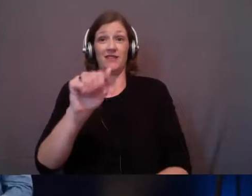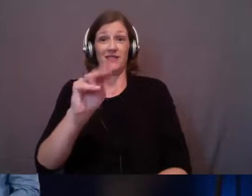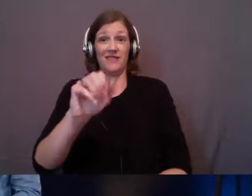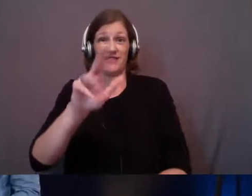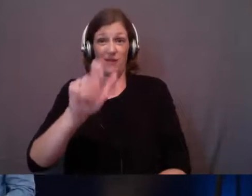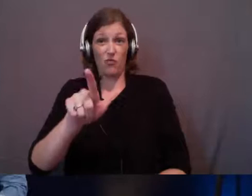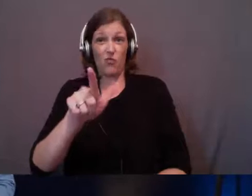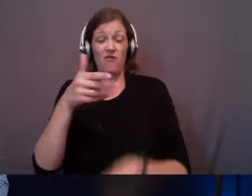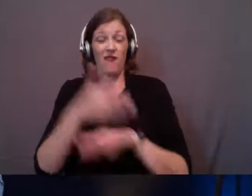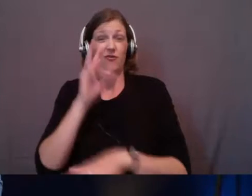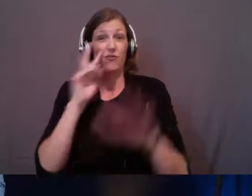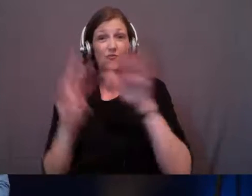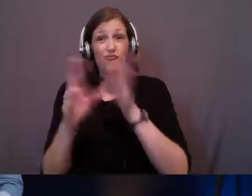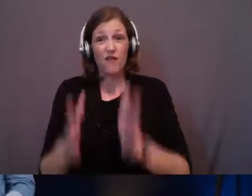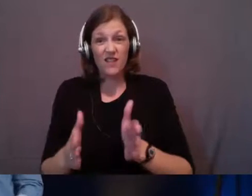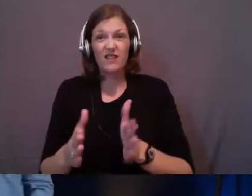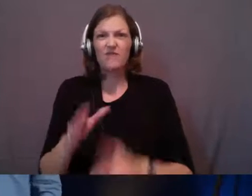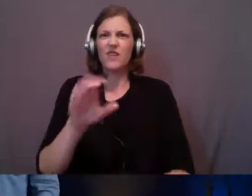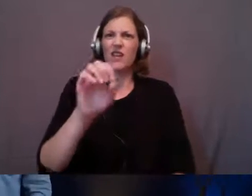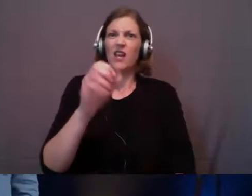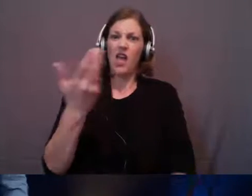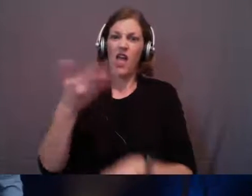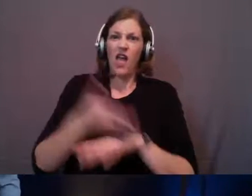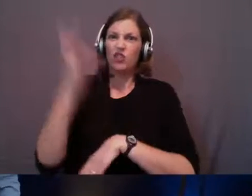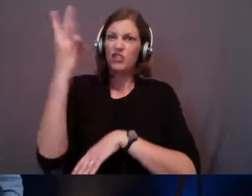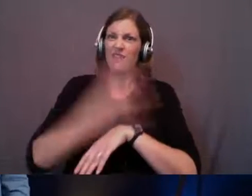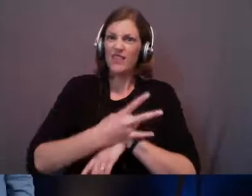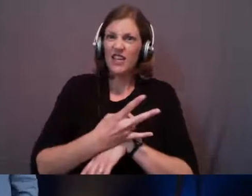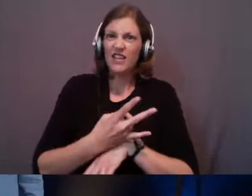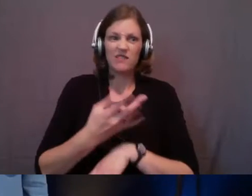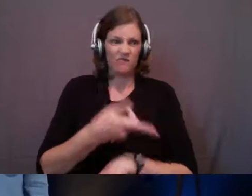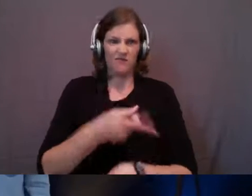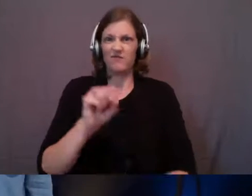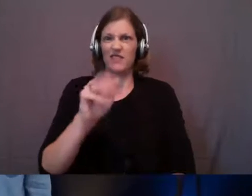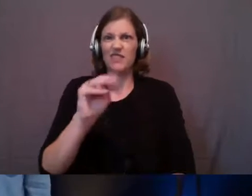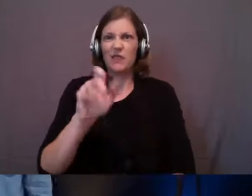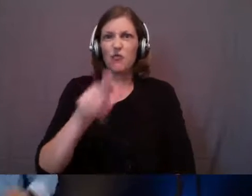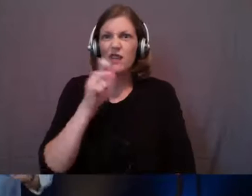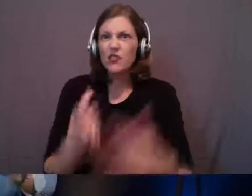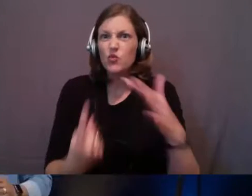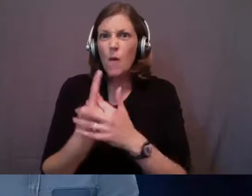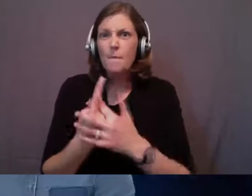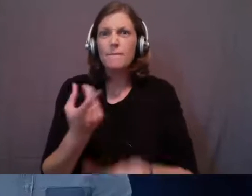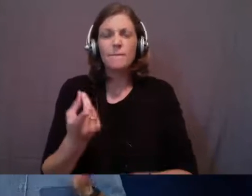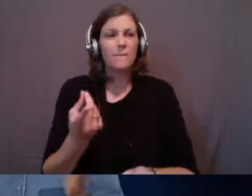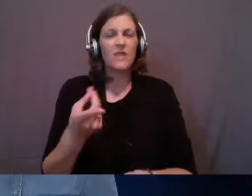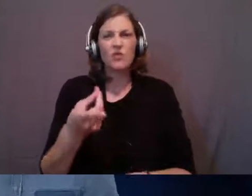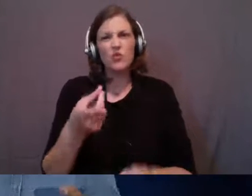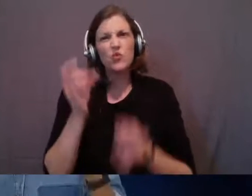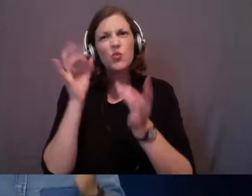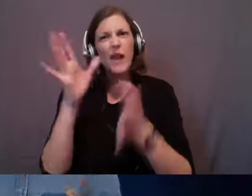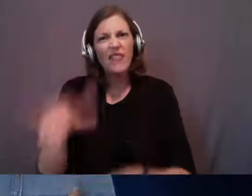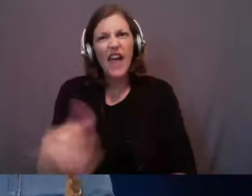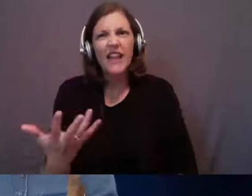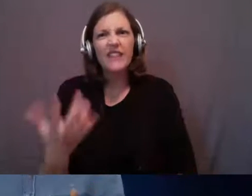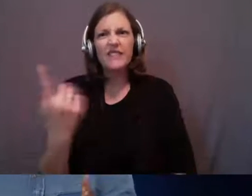after 7 days, and Samuel didn't show up. Don't you hate that? When you're on time for something, and the other person doesn't show up? When you've ordered something, and they send you the email and